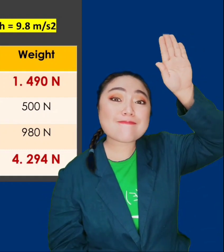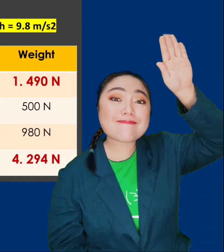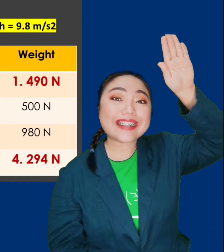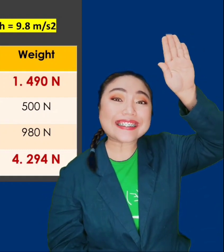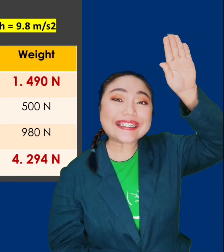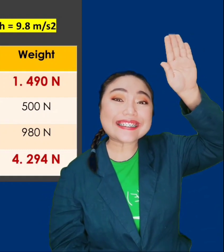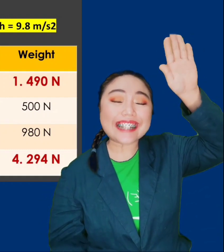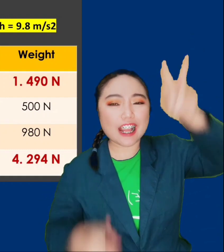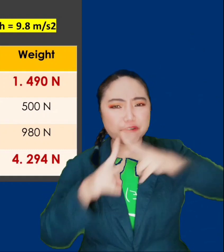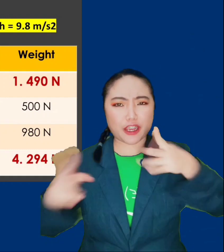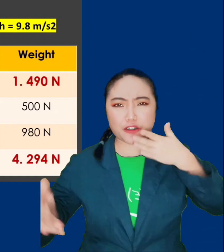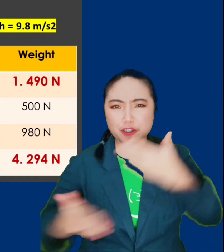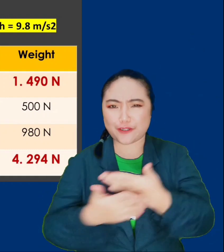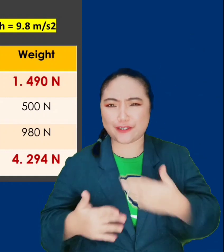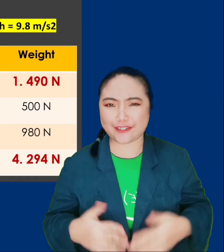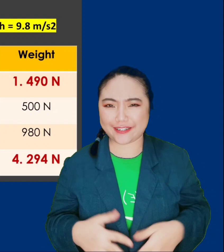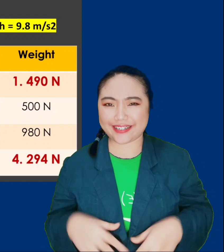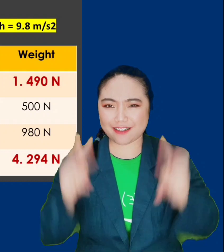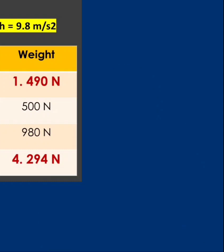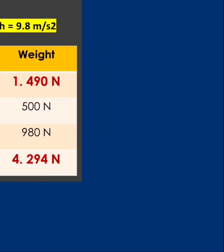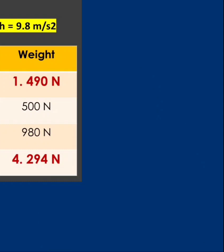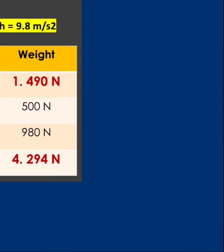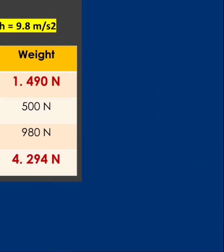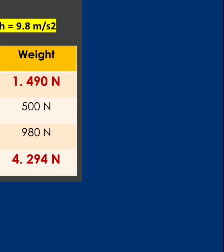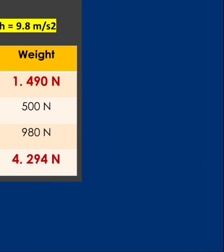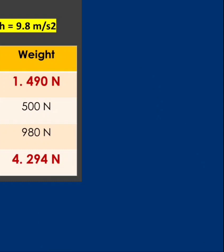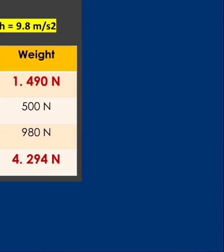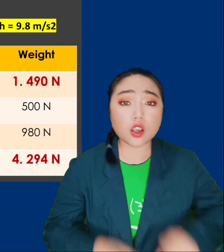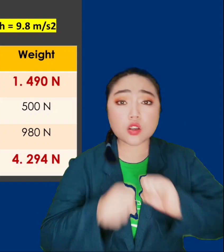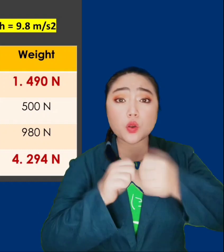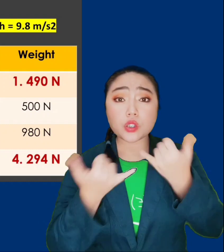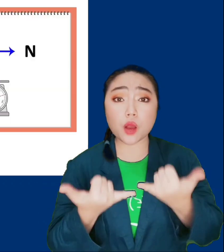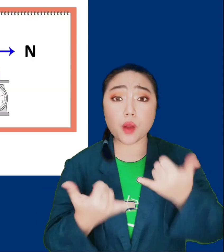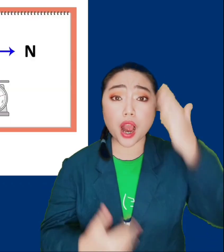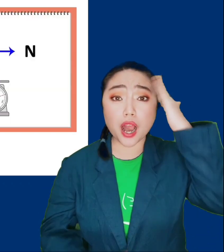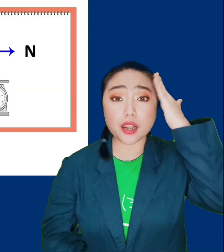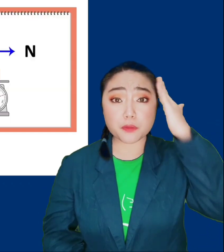who's perfect? Raise your hand. Very good.